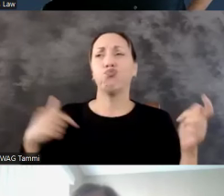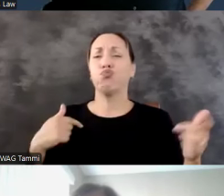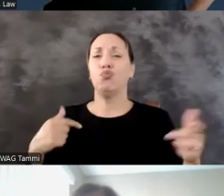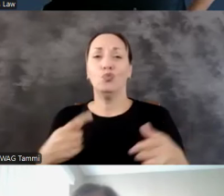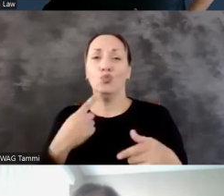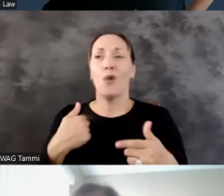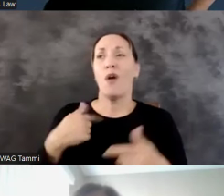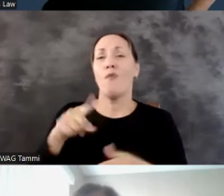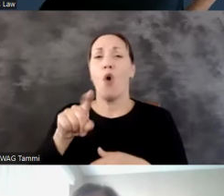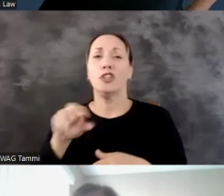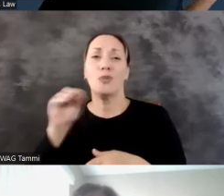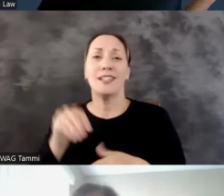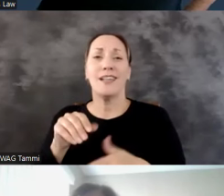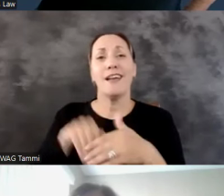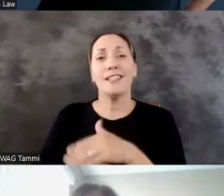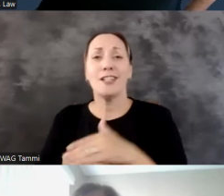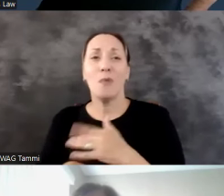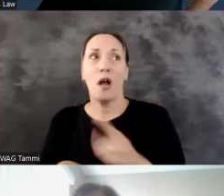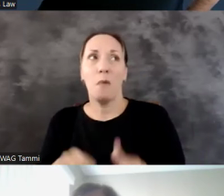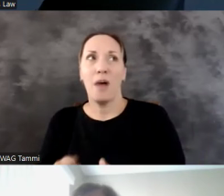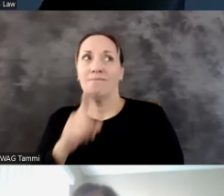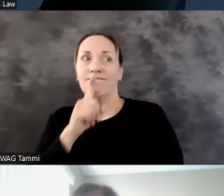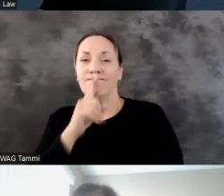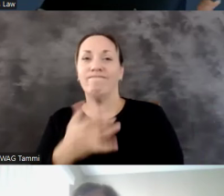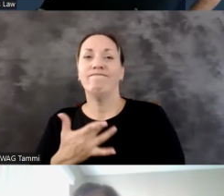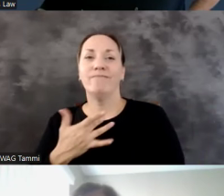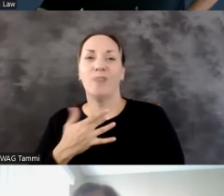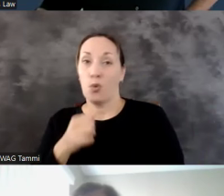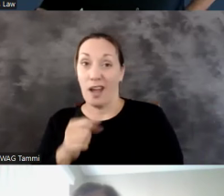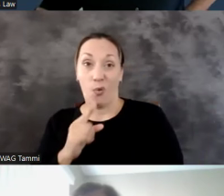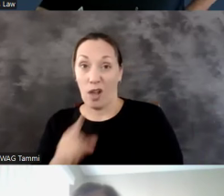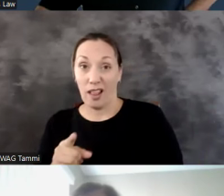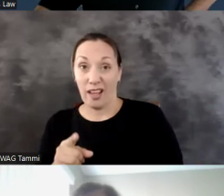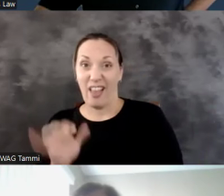had 100% accessible, but weren't really, okay?